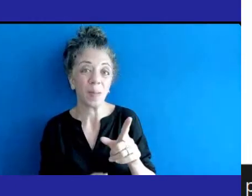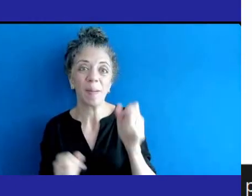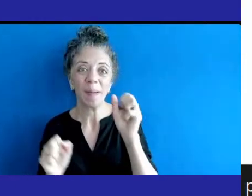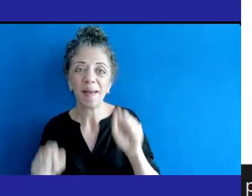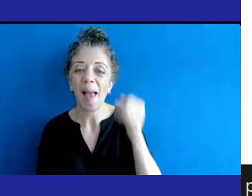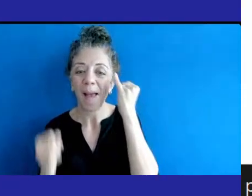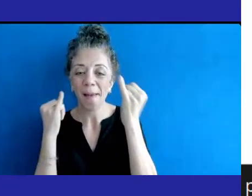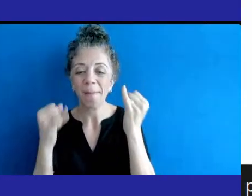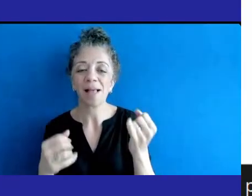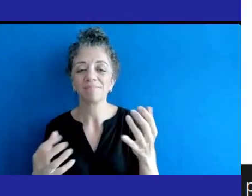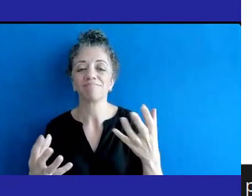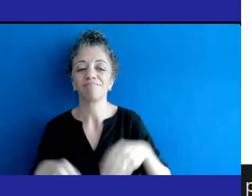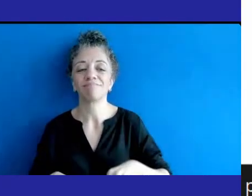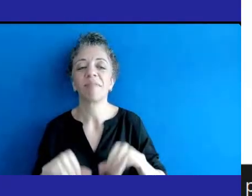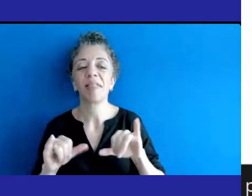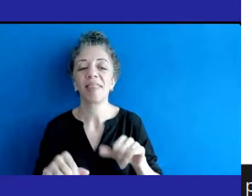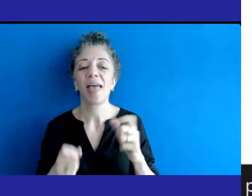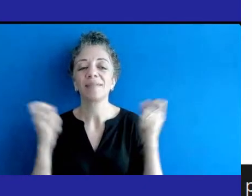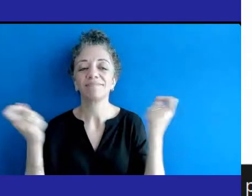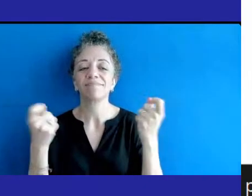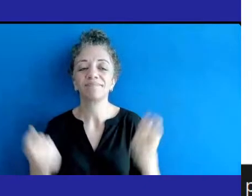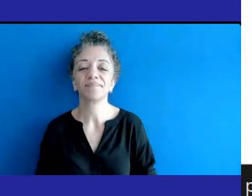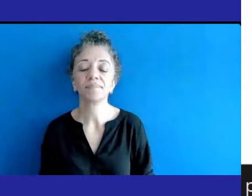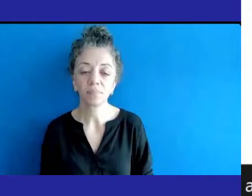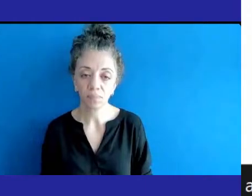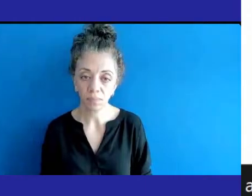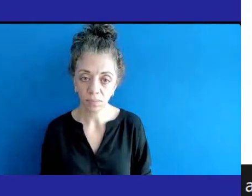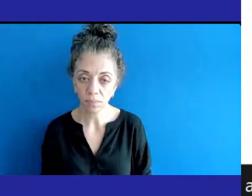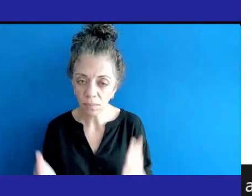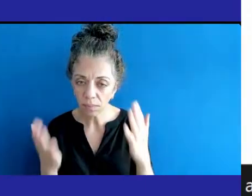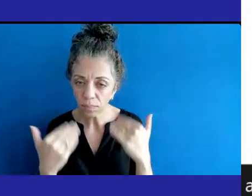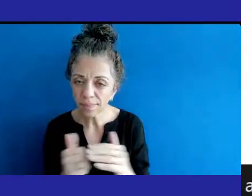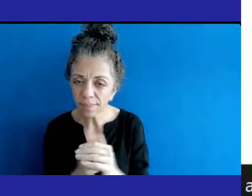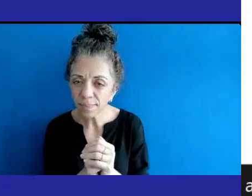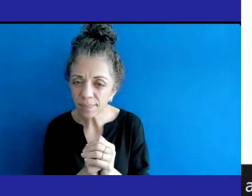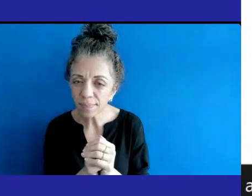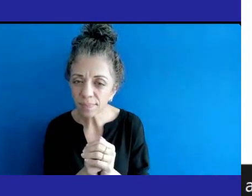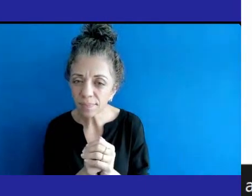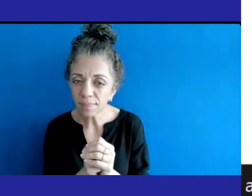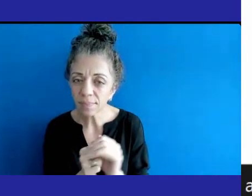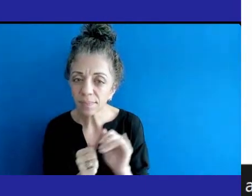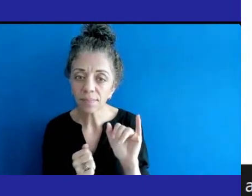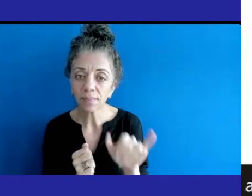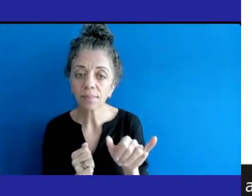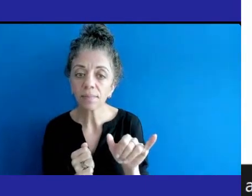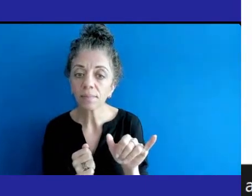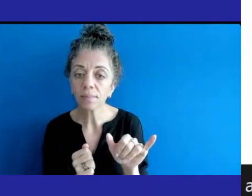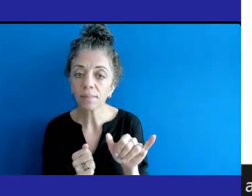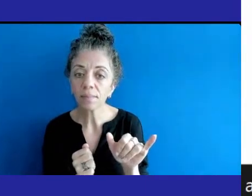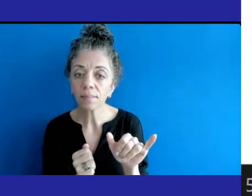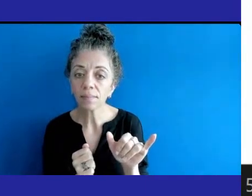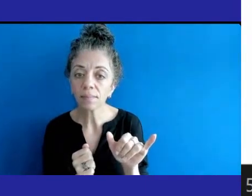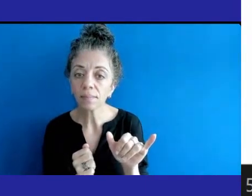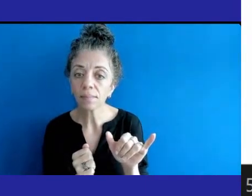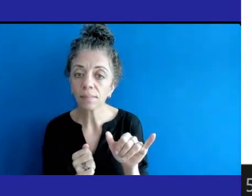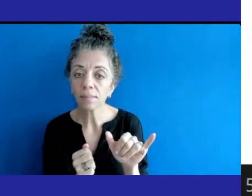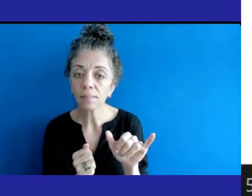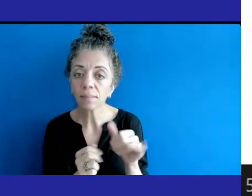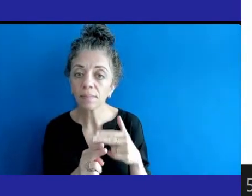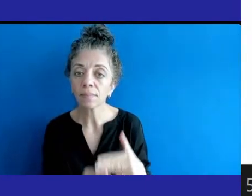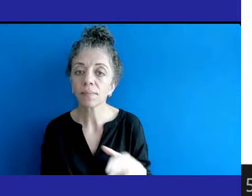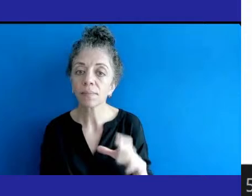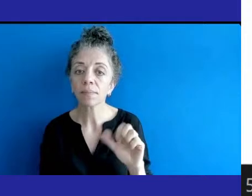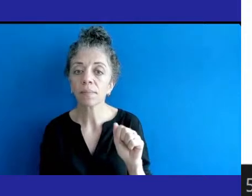slide. Pathway to Excellence with distinction was also awarded to Carter, the first long-term care